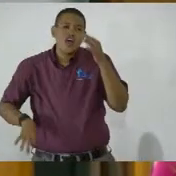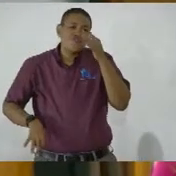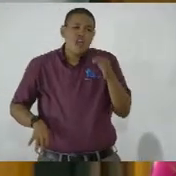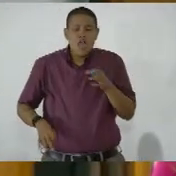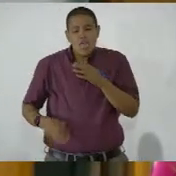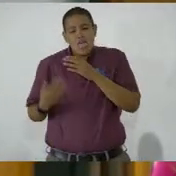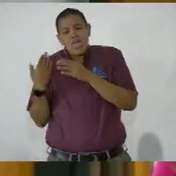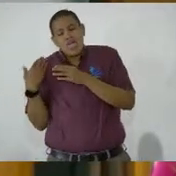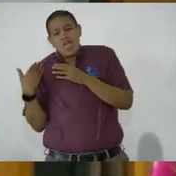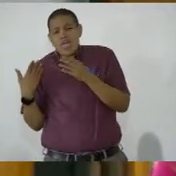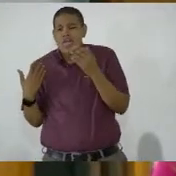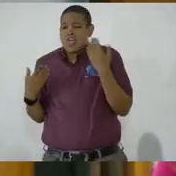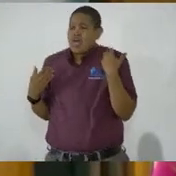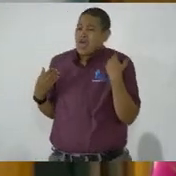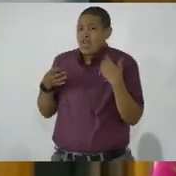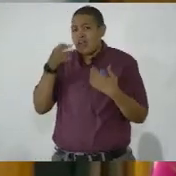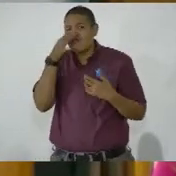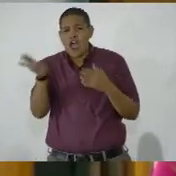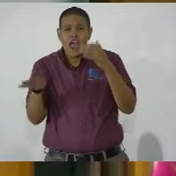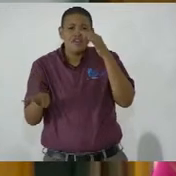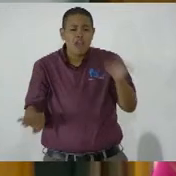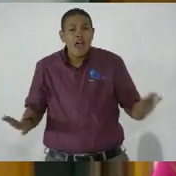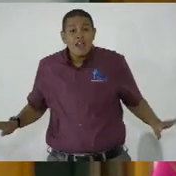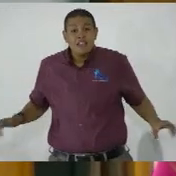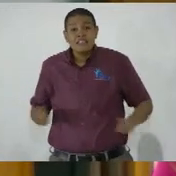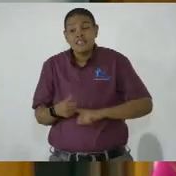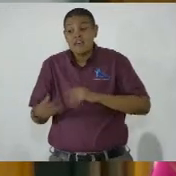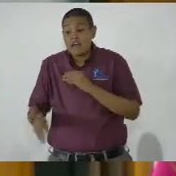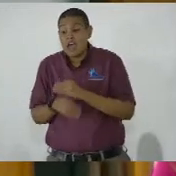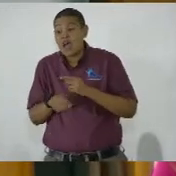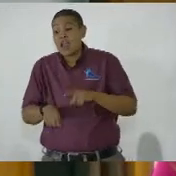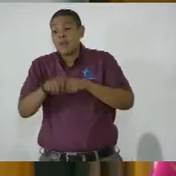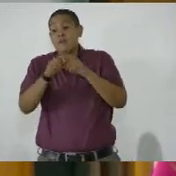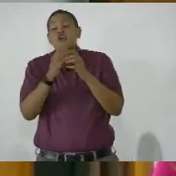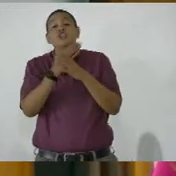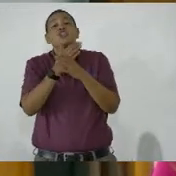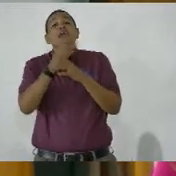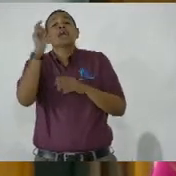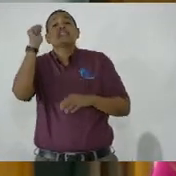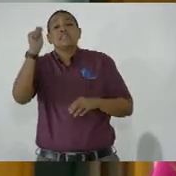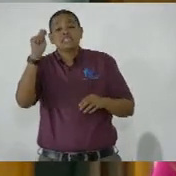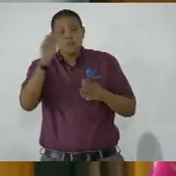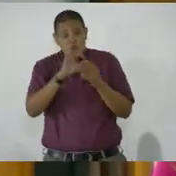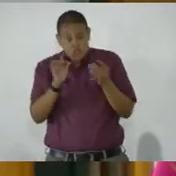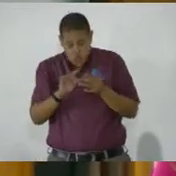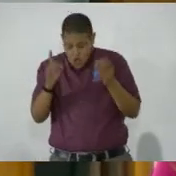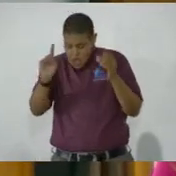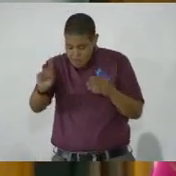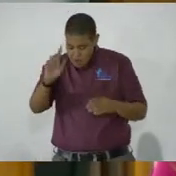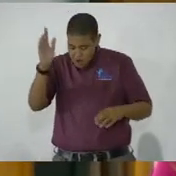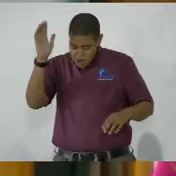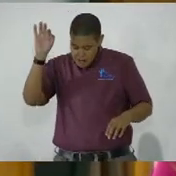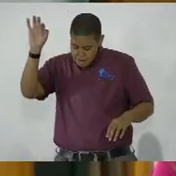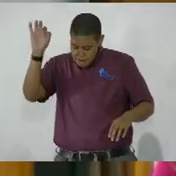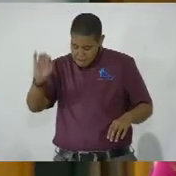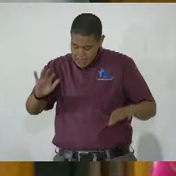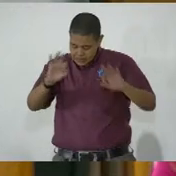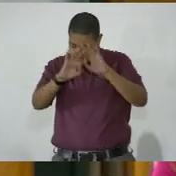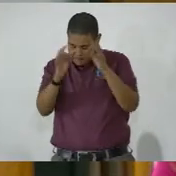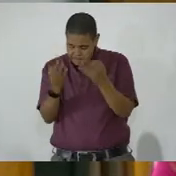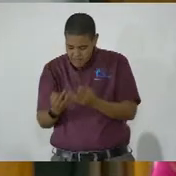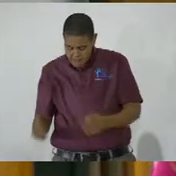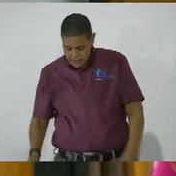another. Madam Speaker, I pause here to share the testimonial of a pastor's family. This